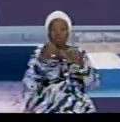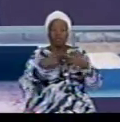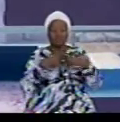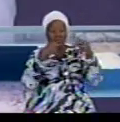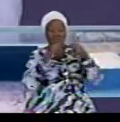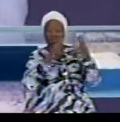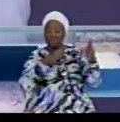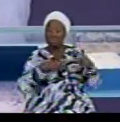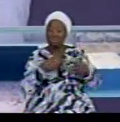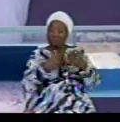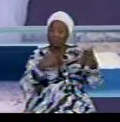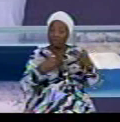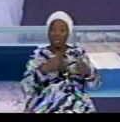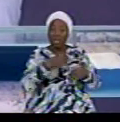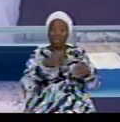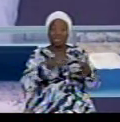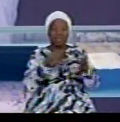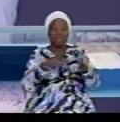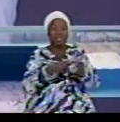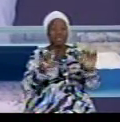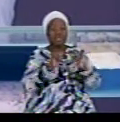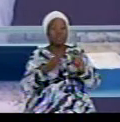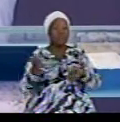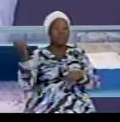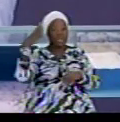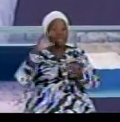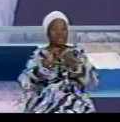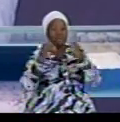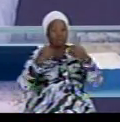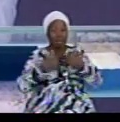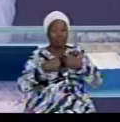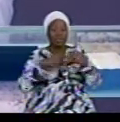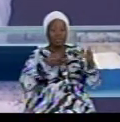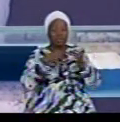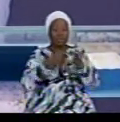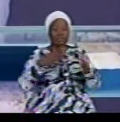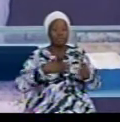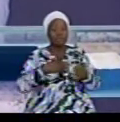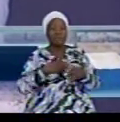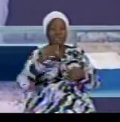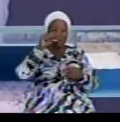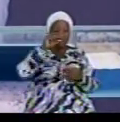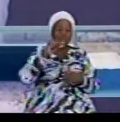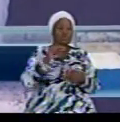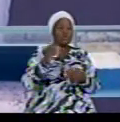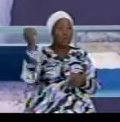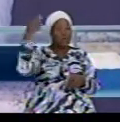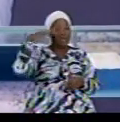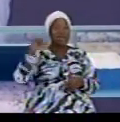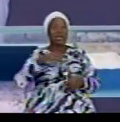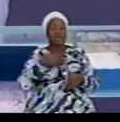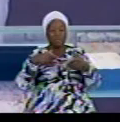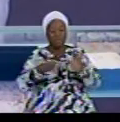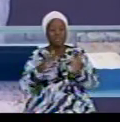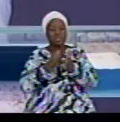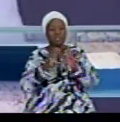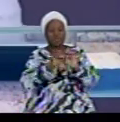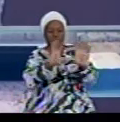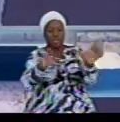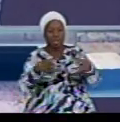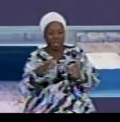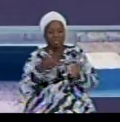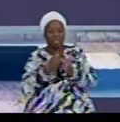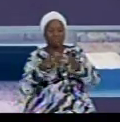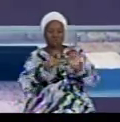before, and this same light you have, my little light, I will let it shine. Let it shine. Let it